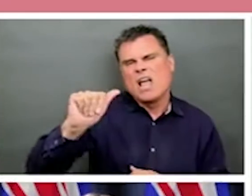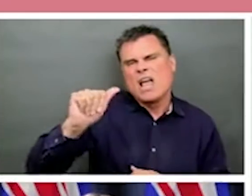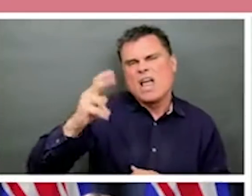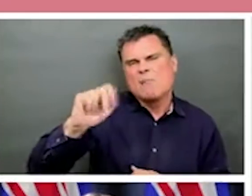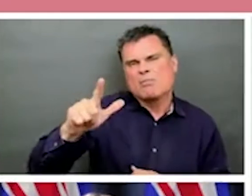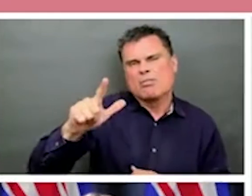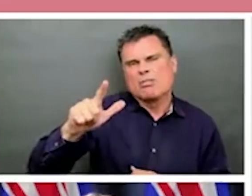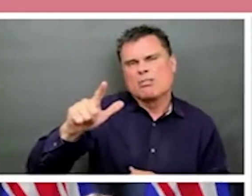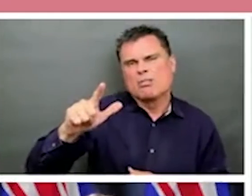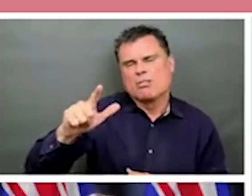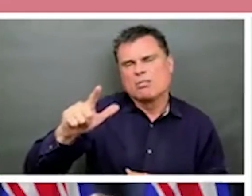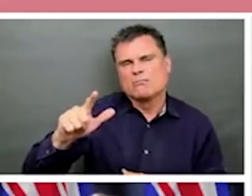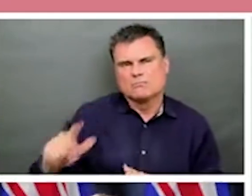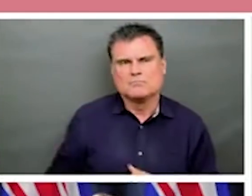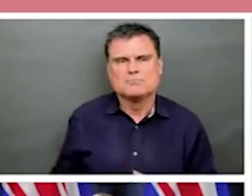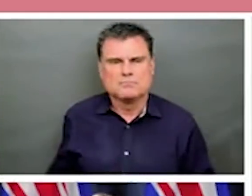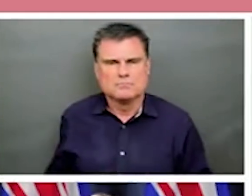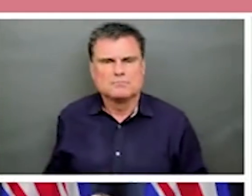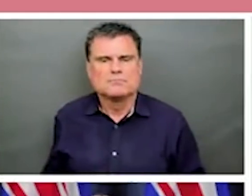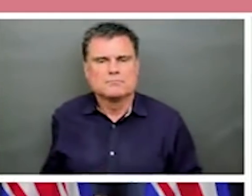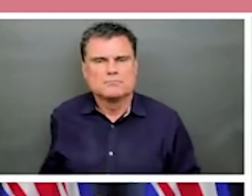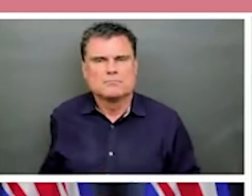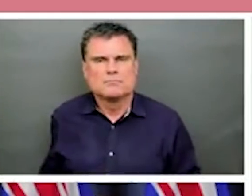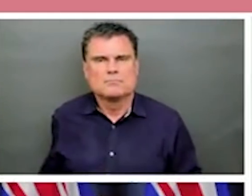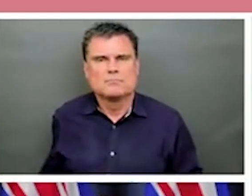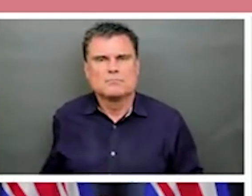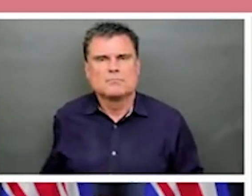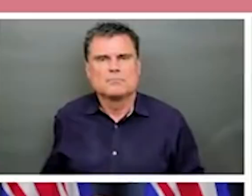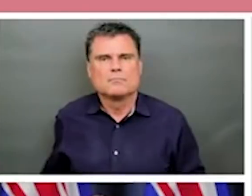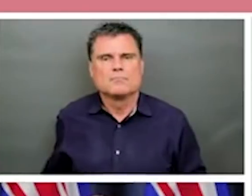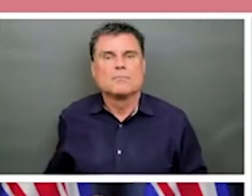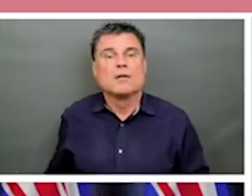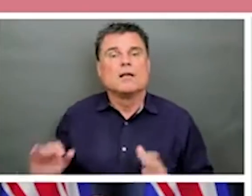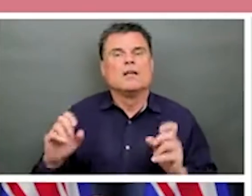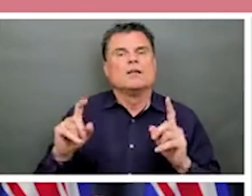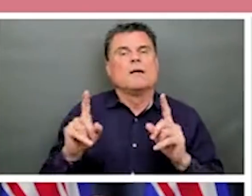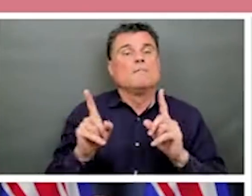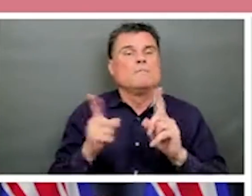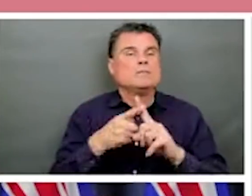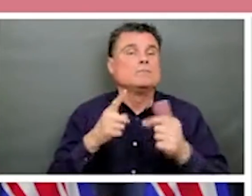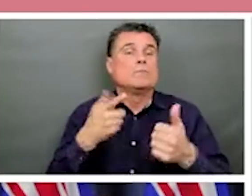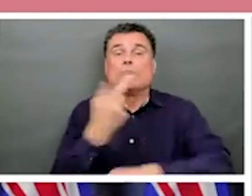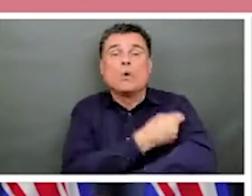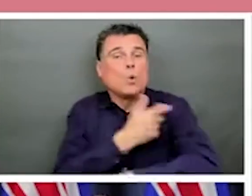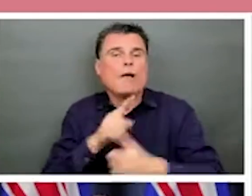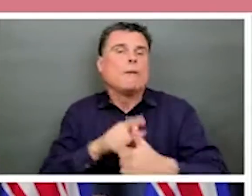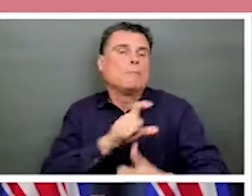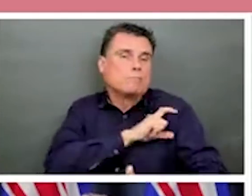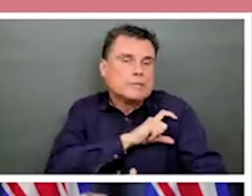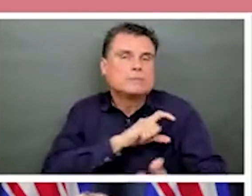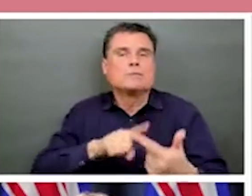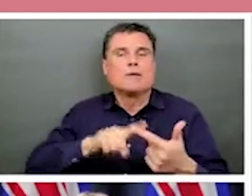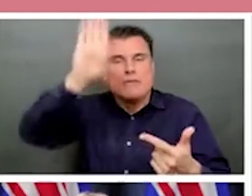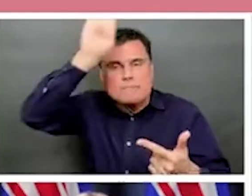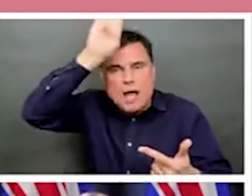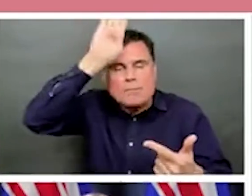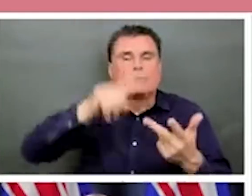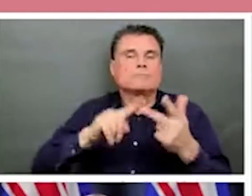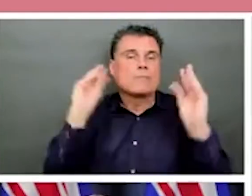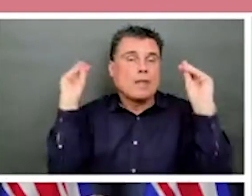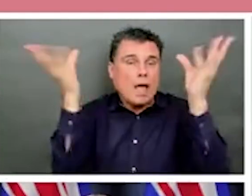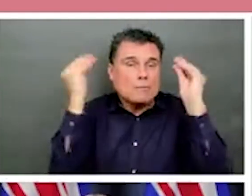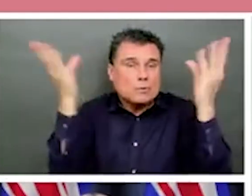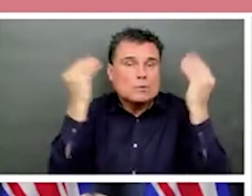police, fire, and those who work in our emergency medical transport, where we know that maintaining